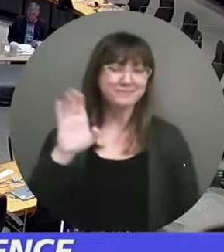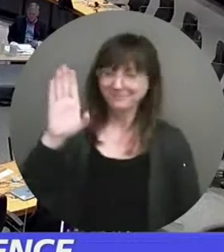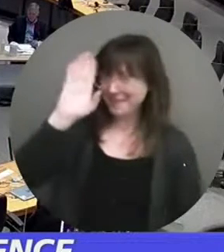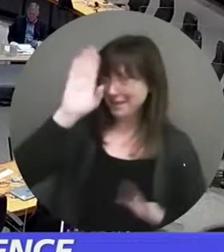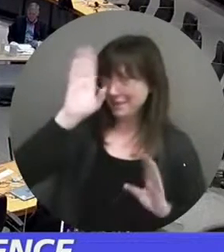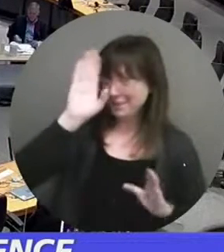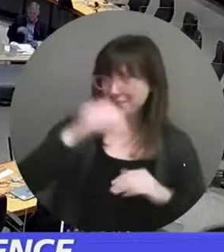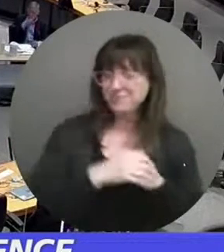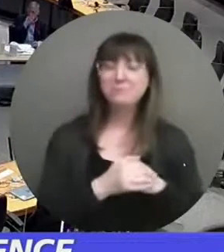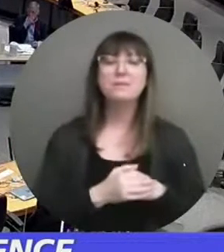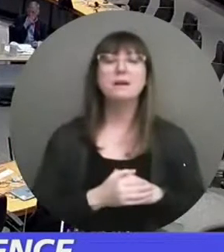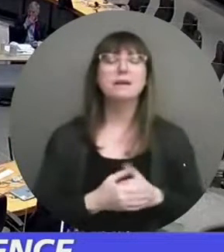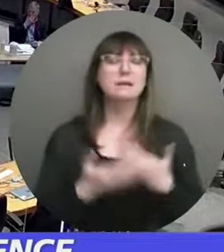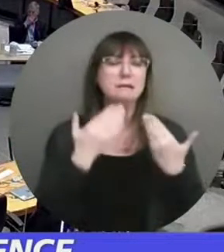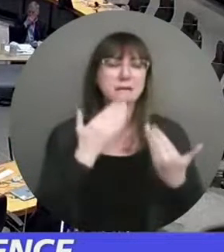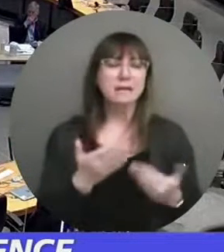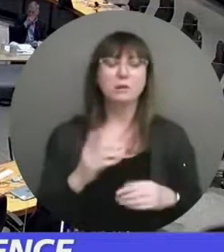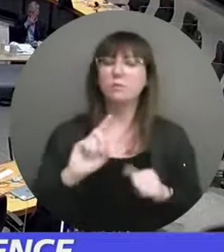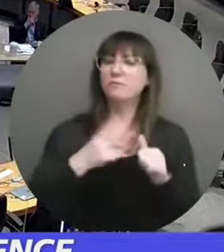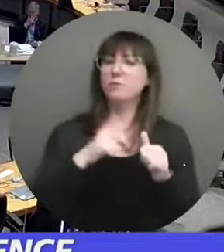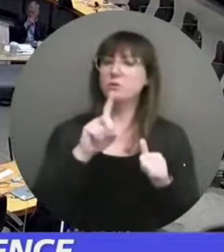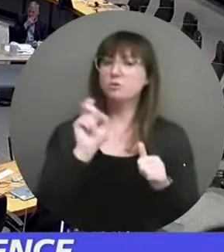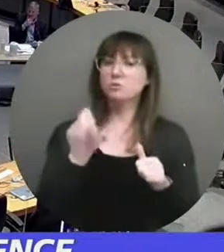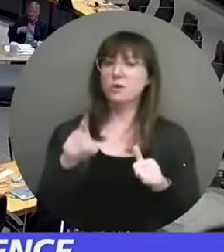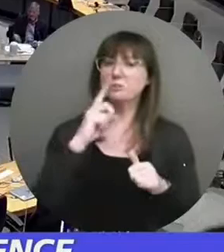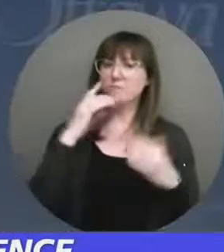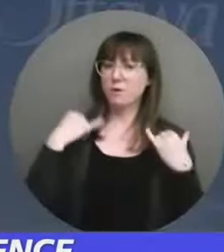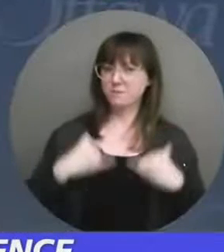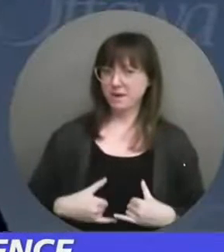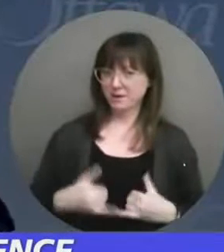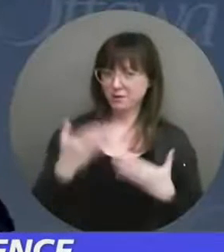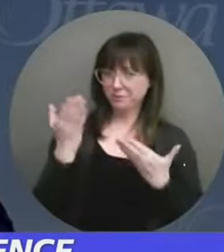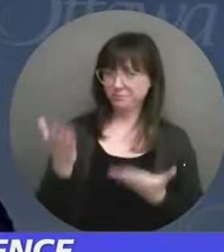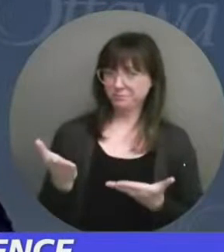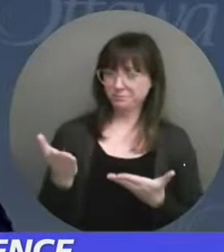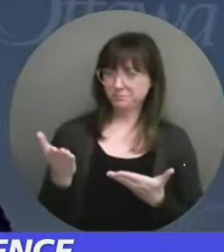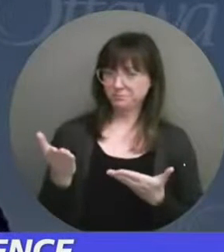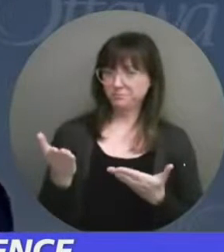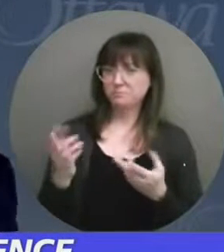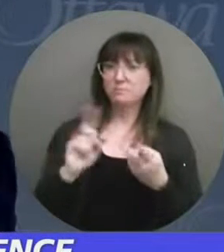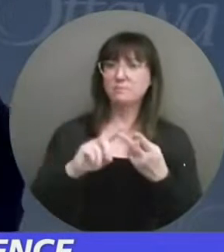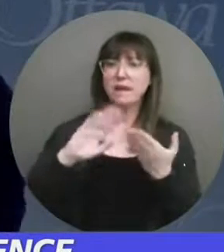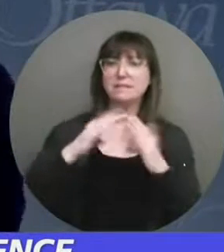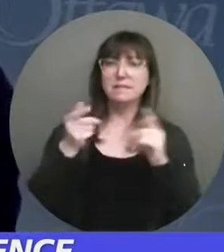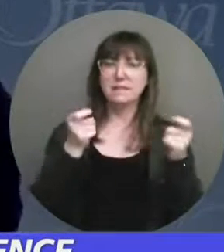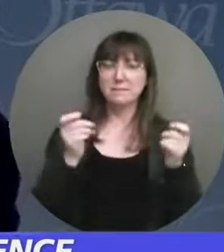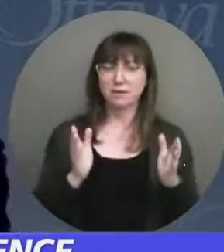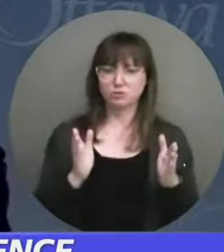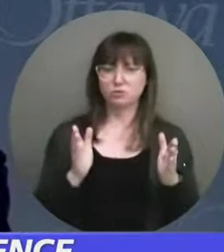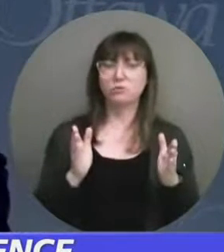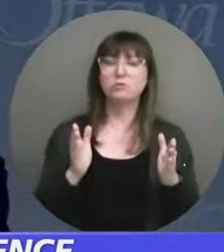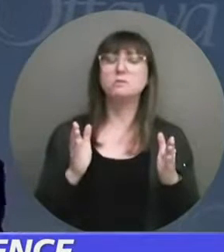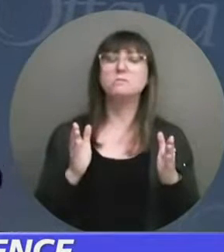Thanks very much. My first question is for the mayor and city manager, please, gentlemen.